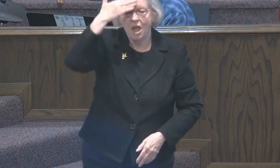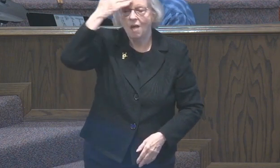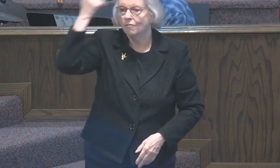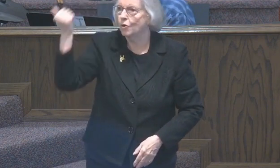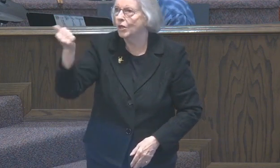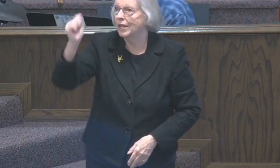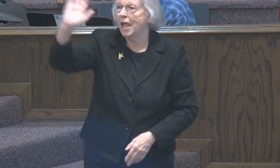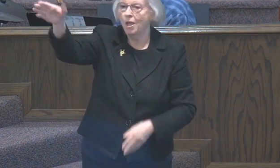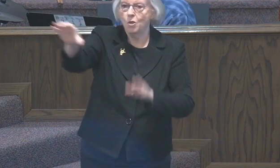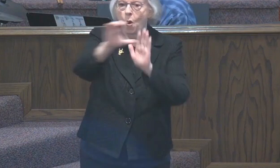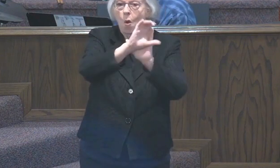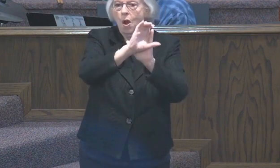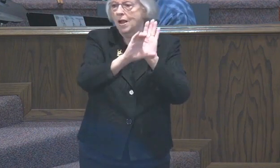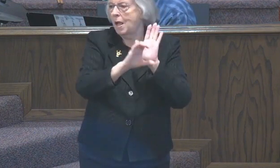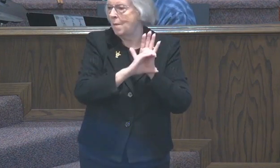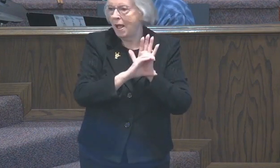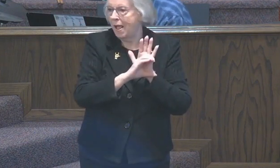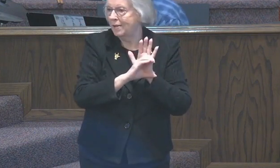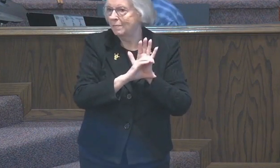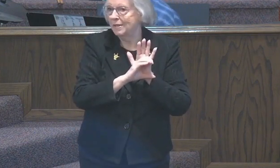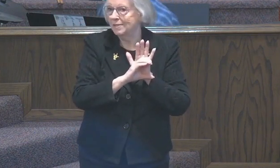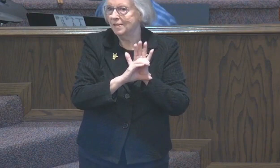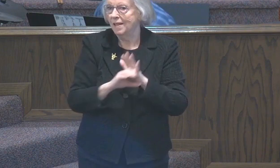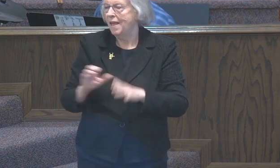morning, that all that we do,